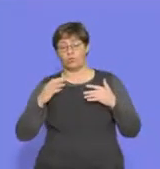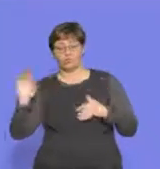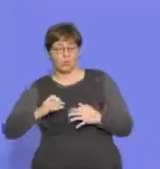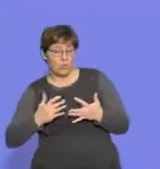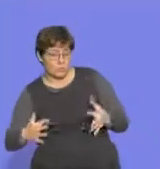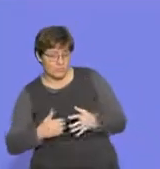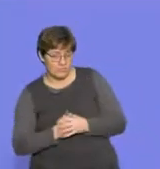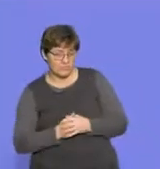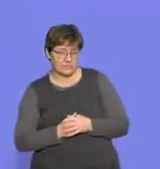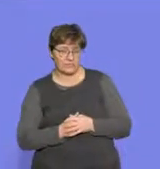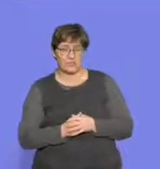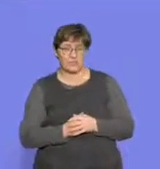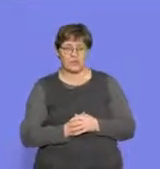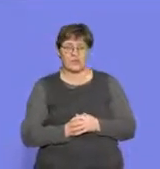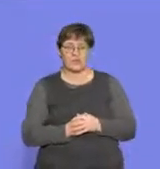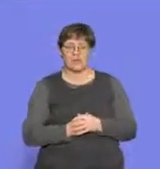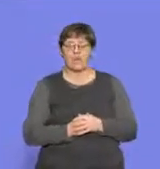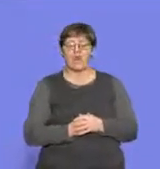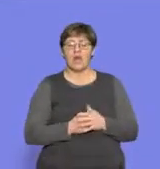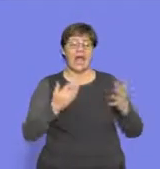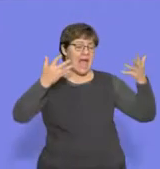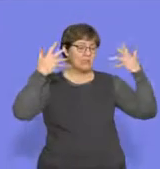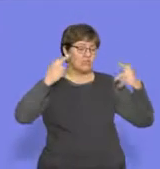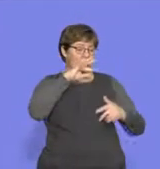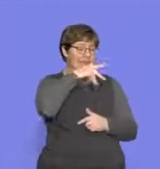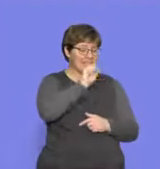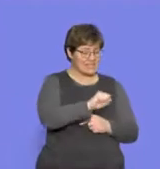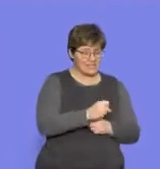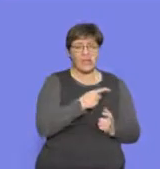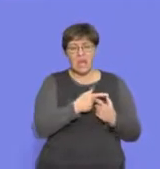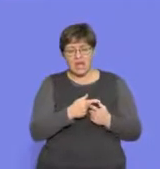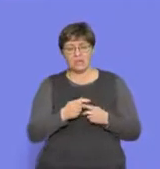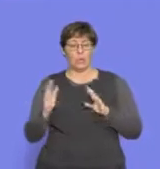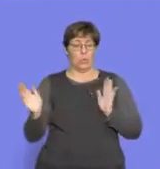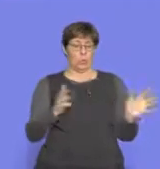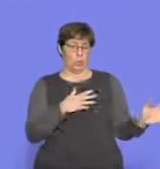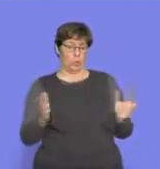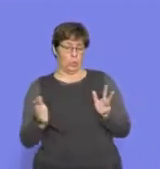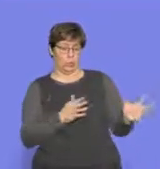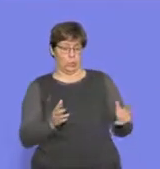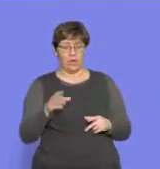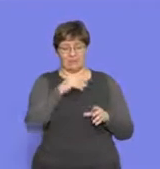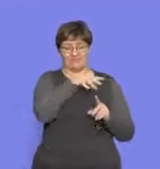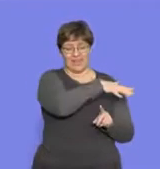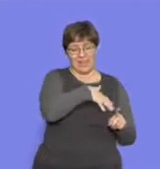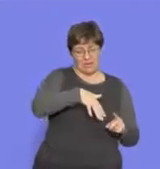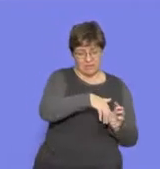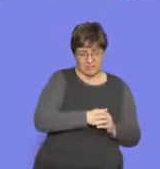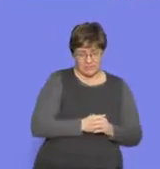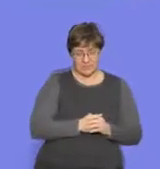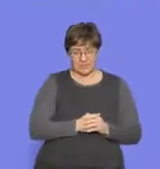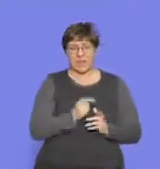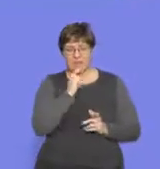the composition of atmospheric gases, as well as the velocity of wind in those areas. So these are